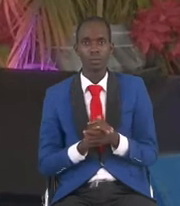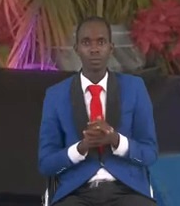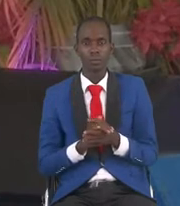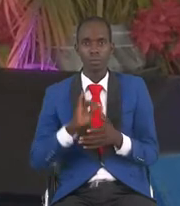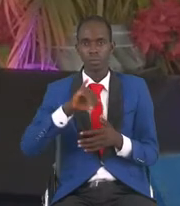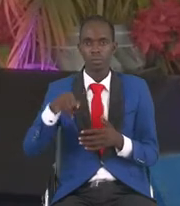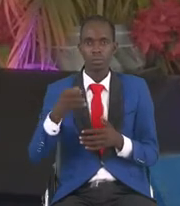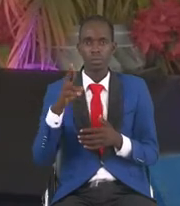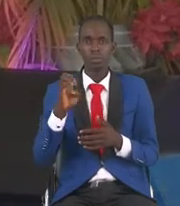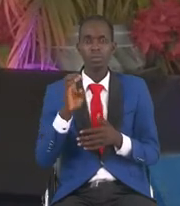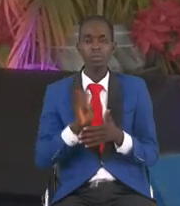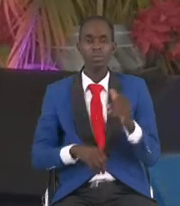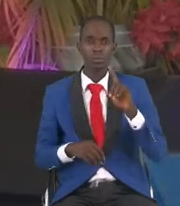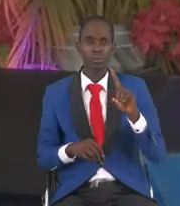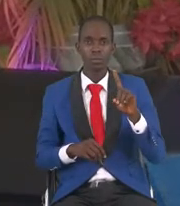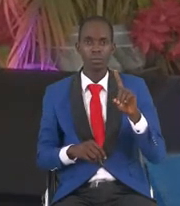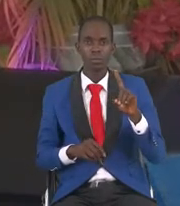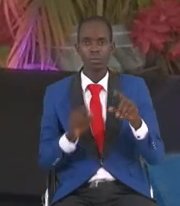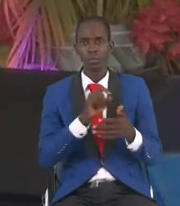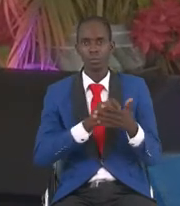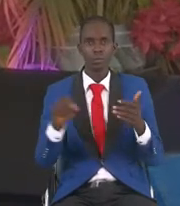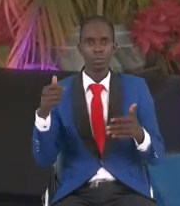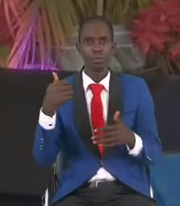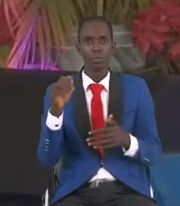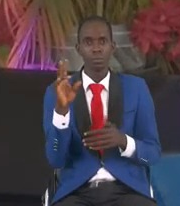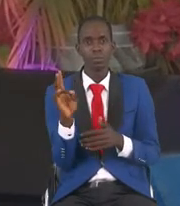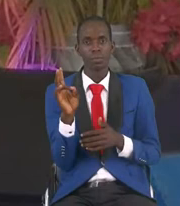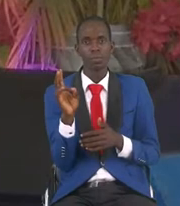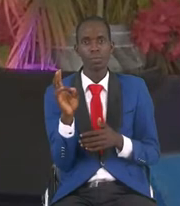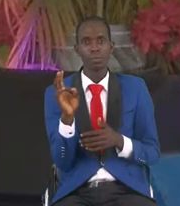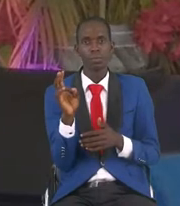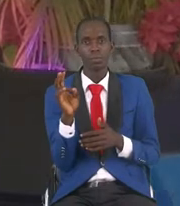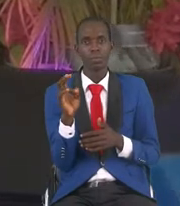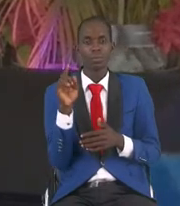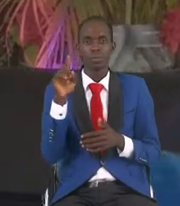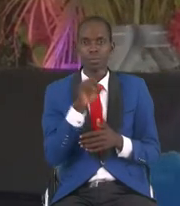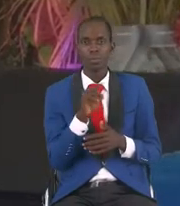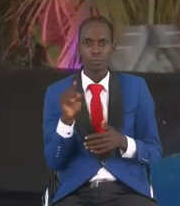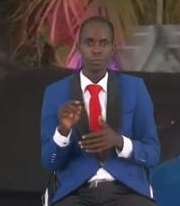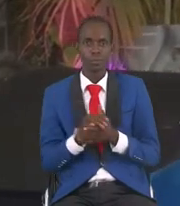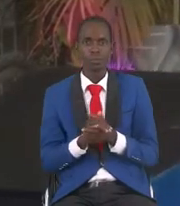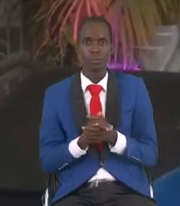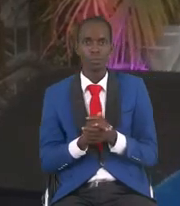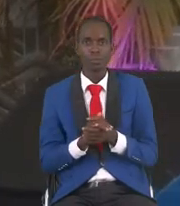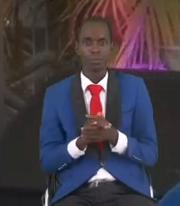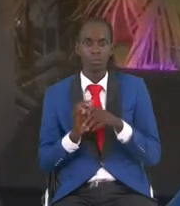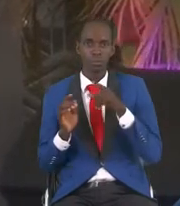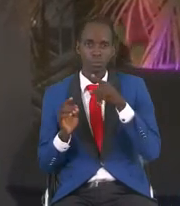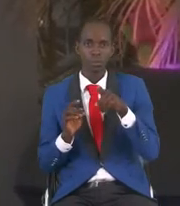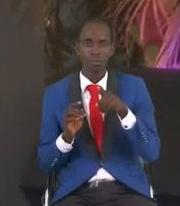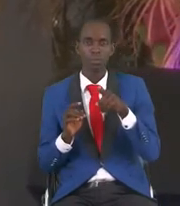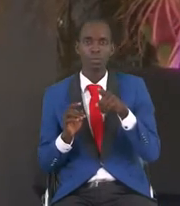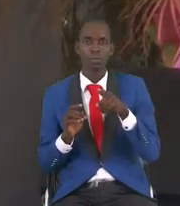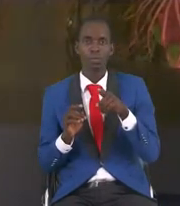chapter 1, verse 17, therefore, thou gird